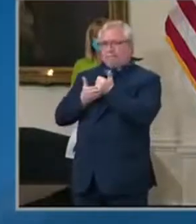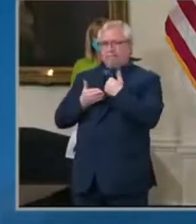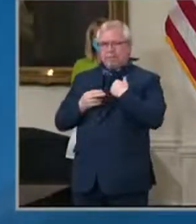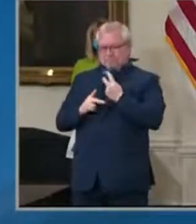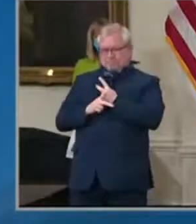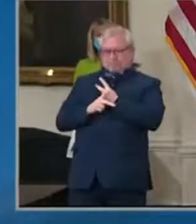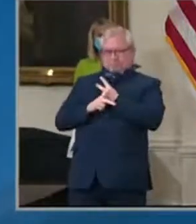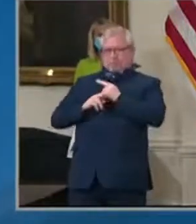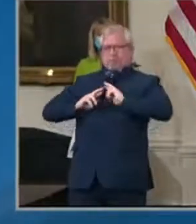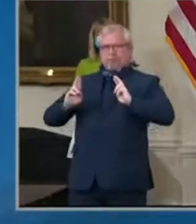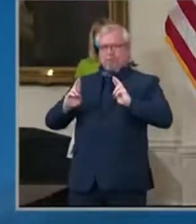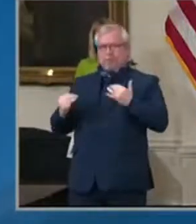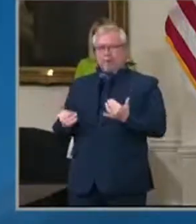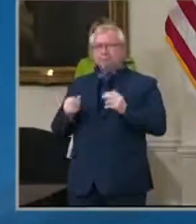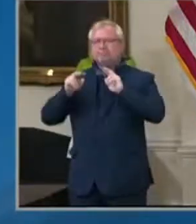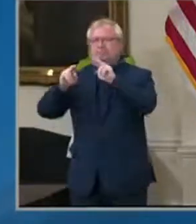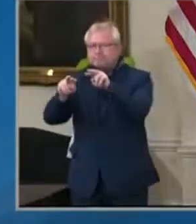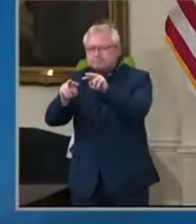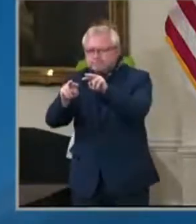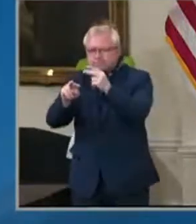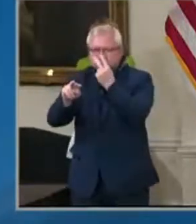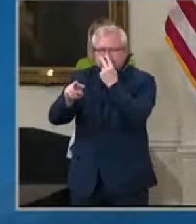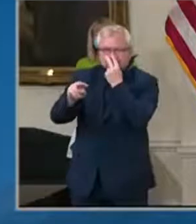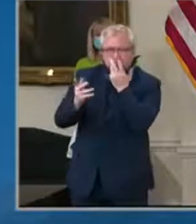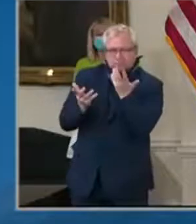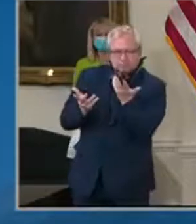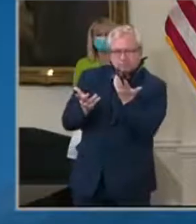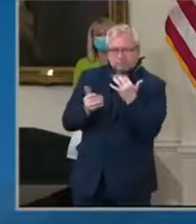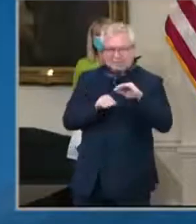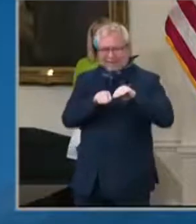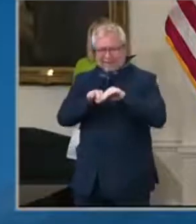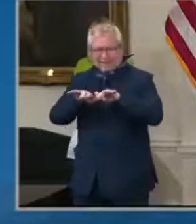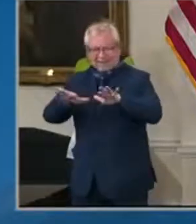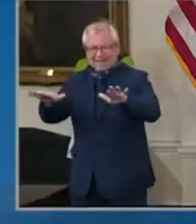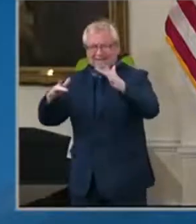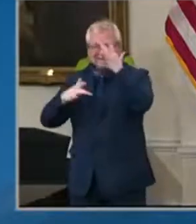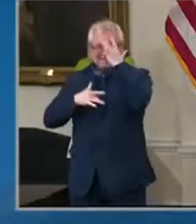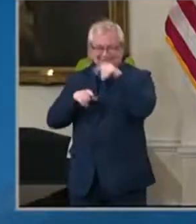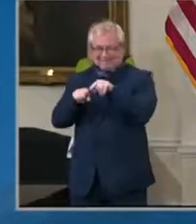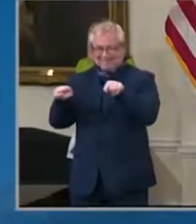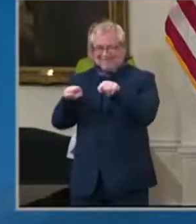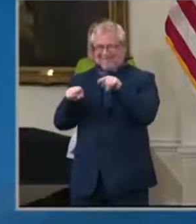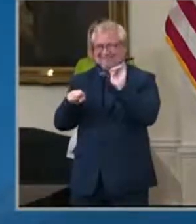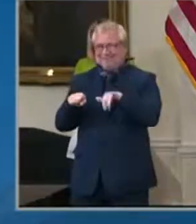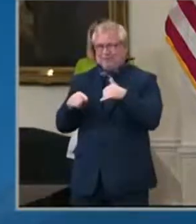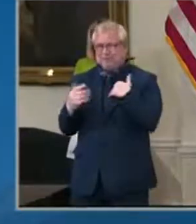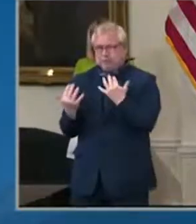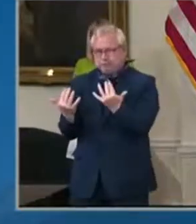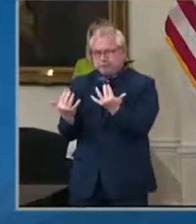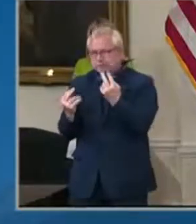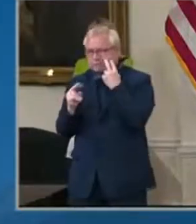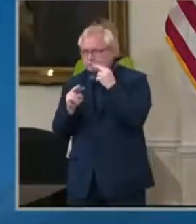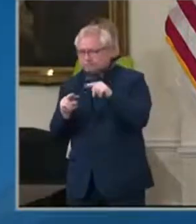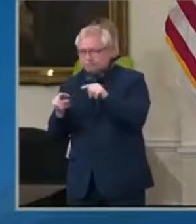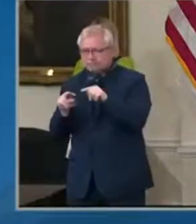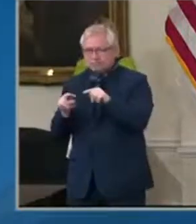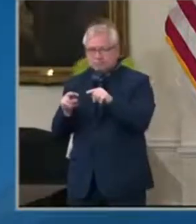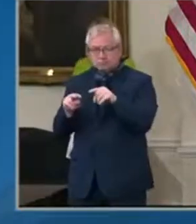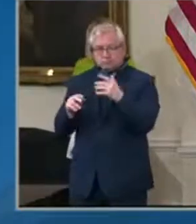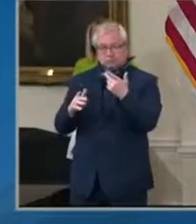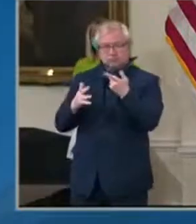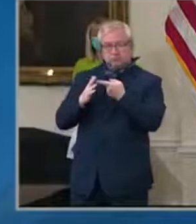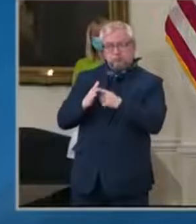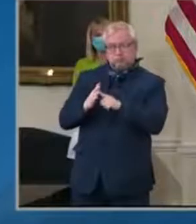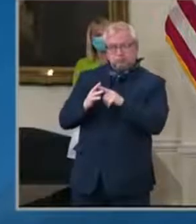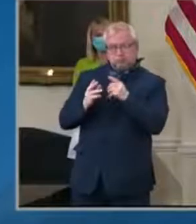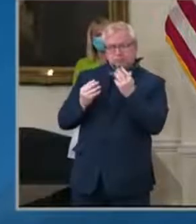from every direction. And this has allowed us to be in the best position possible to begin